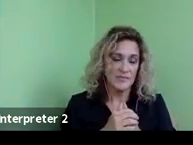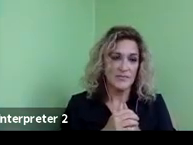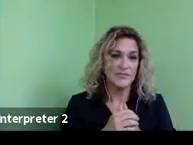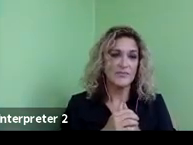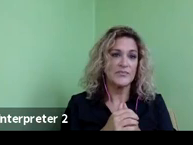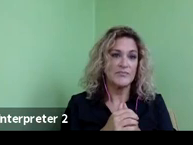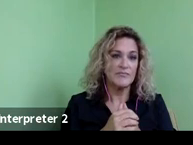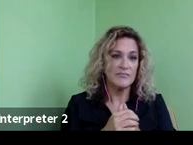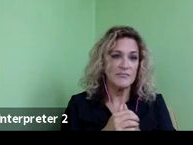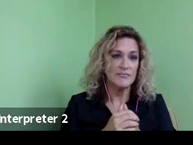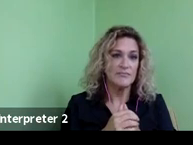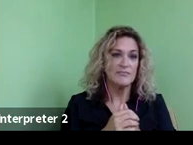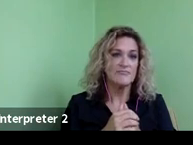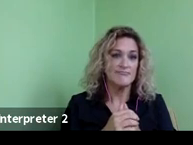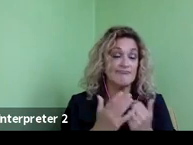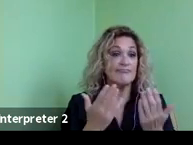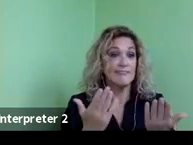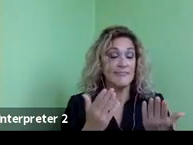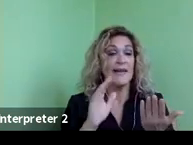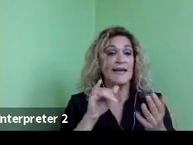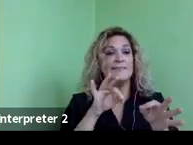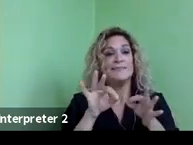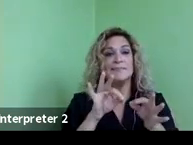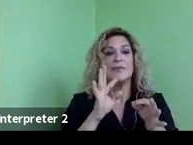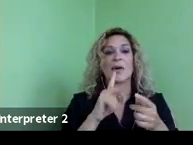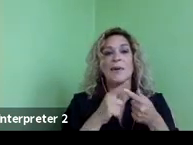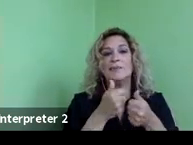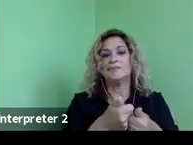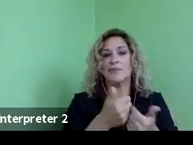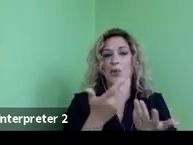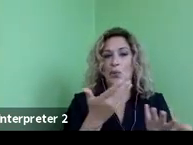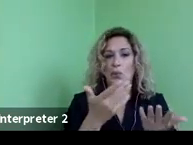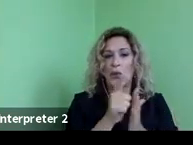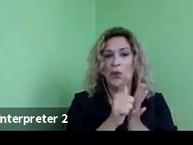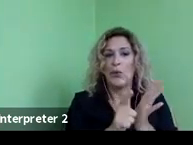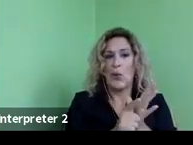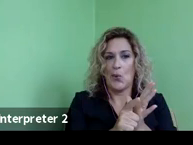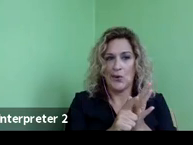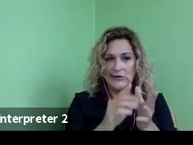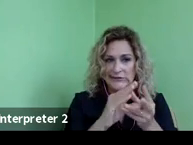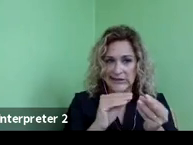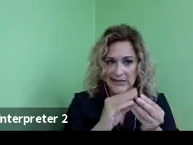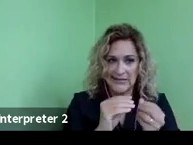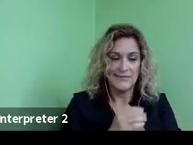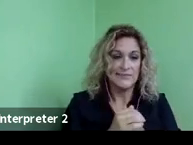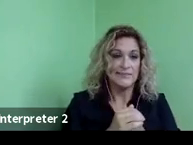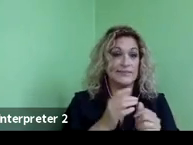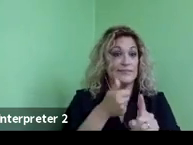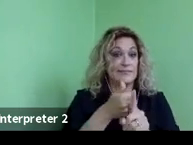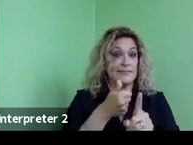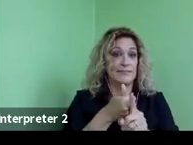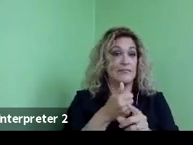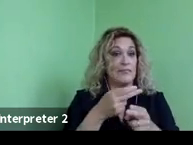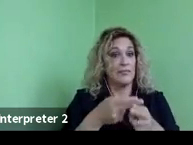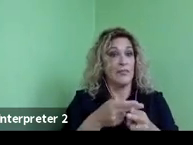Okay, so now we're going to get to what the law says. The law says that grantees and